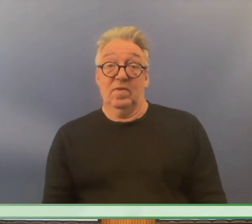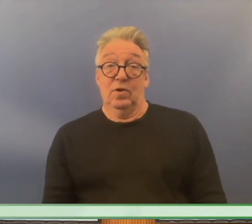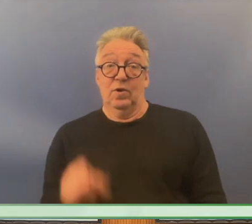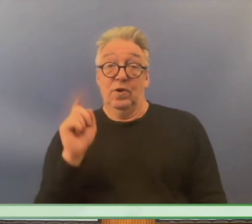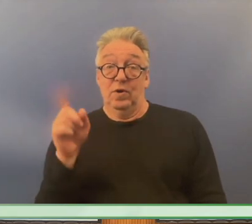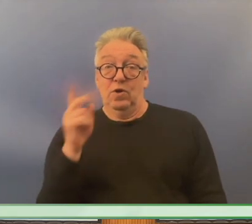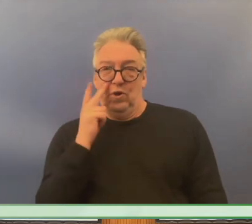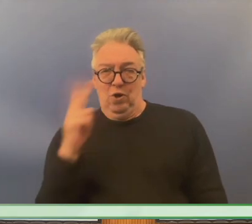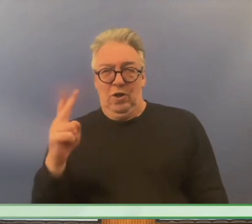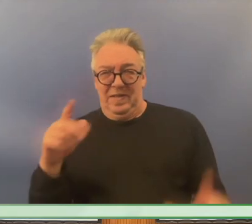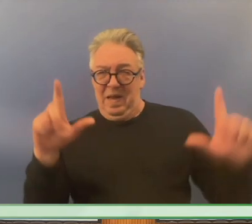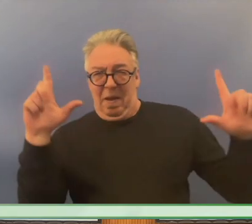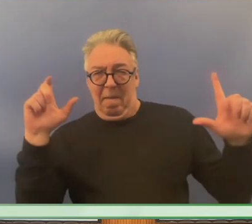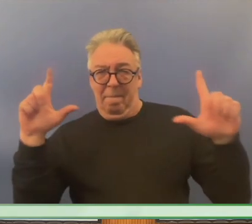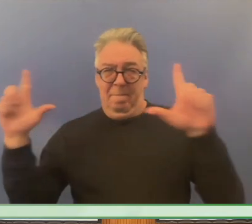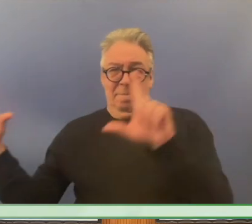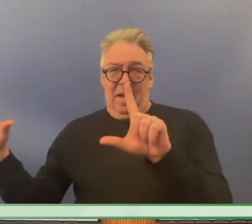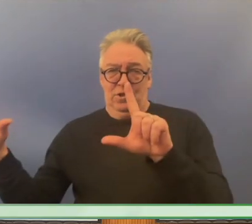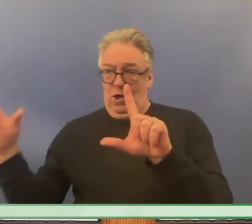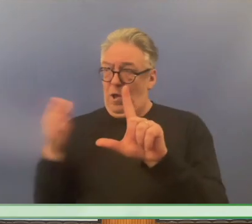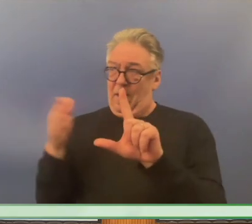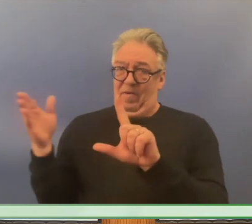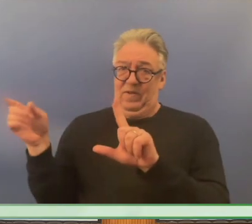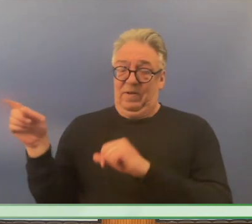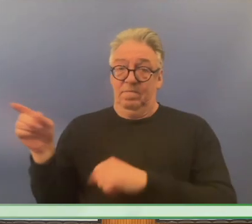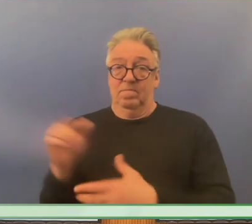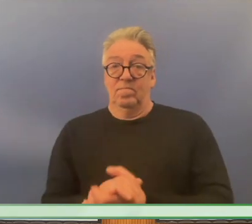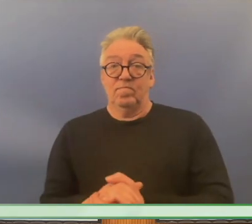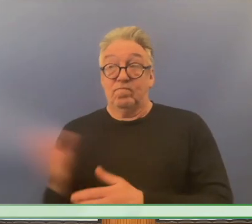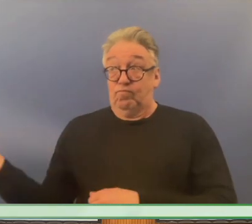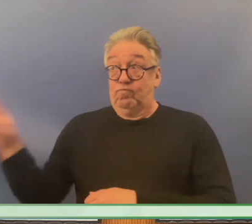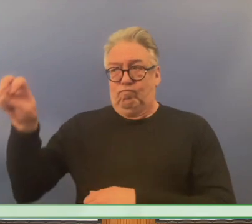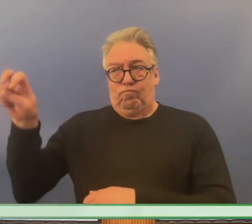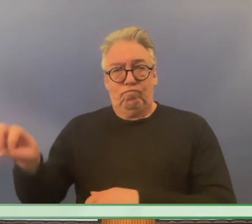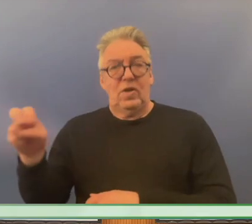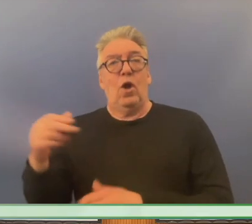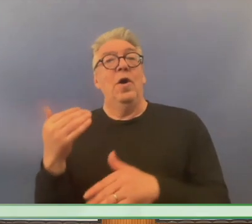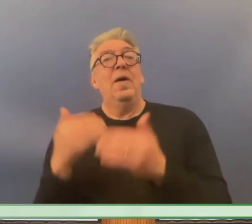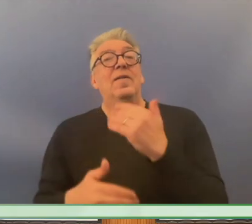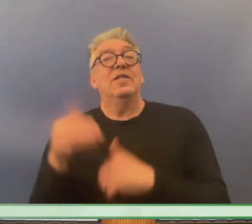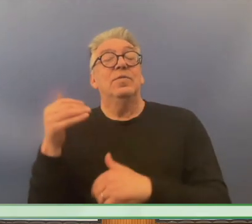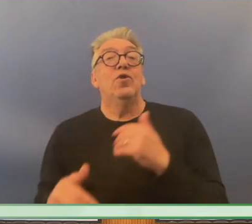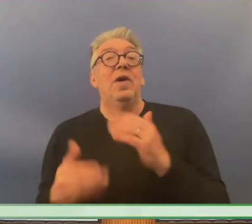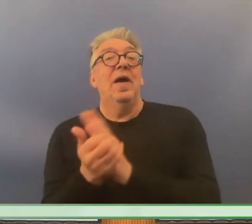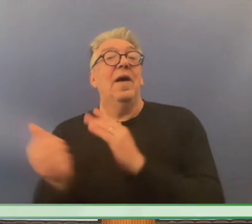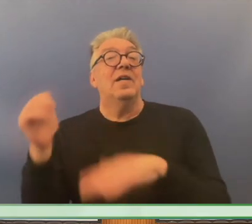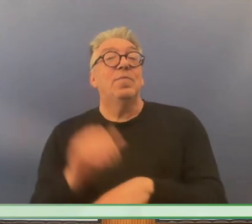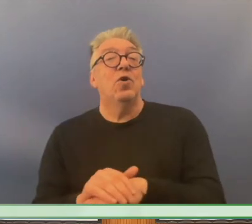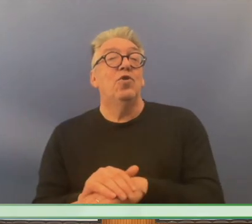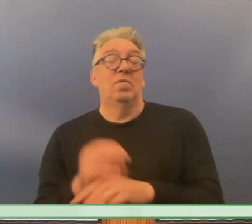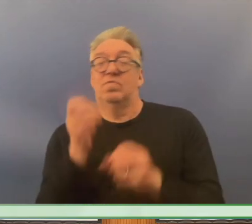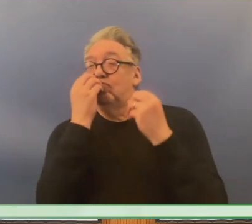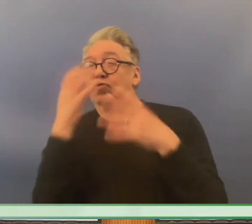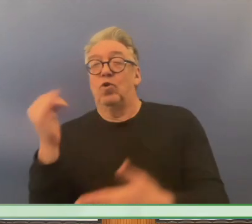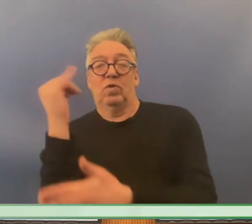and sitting is our disability expert, our wonderful graphic designer, Anna,